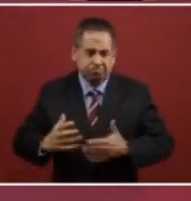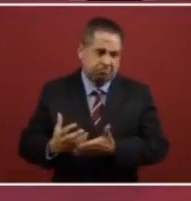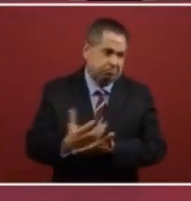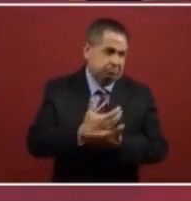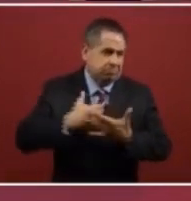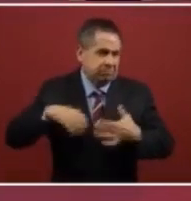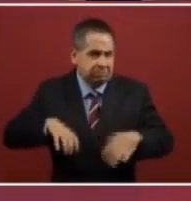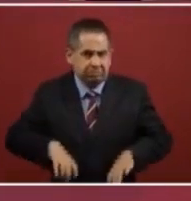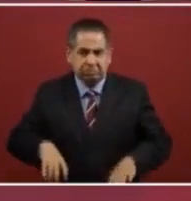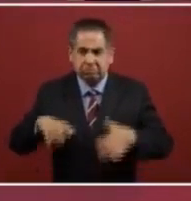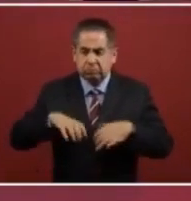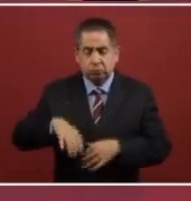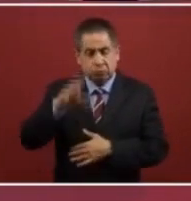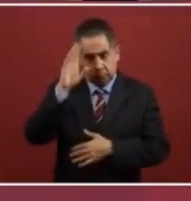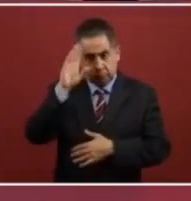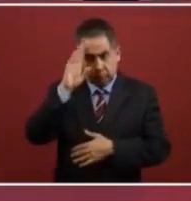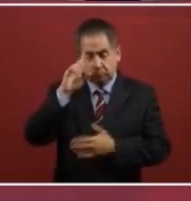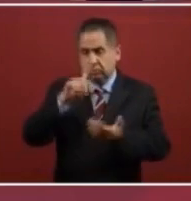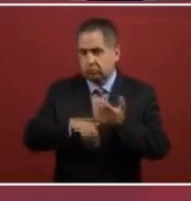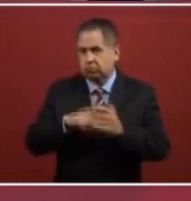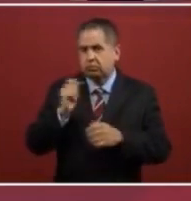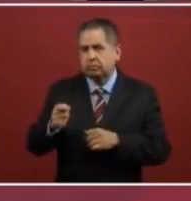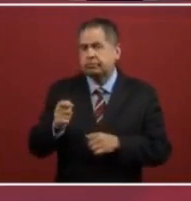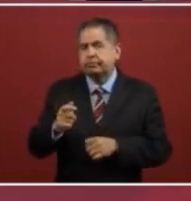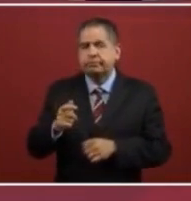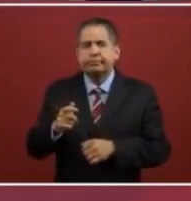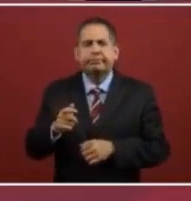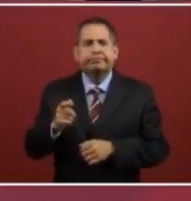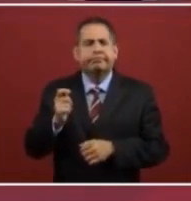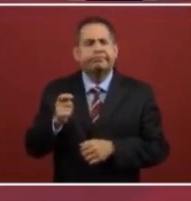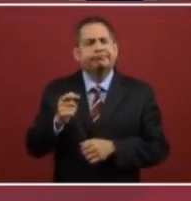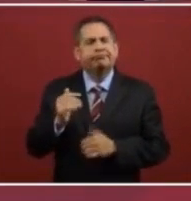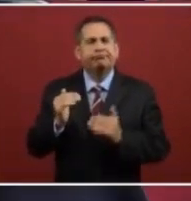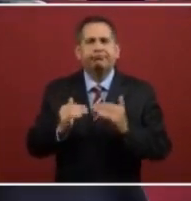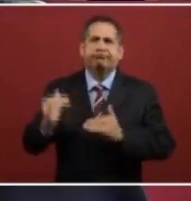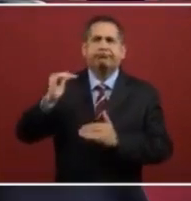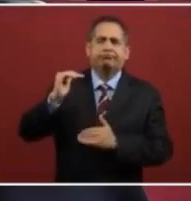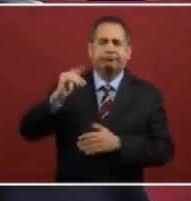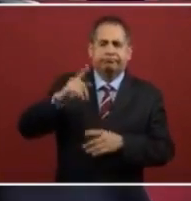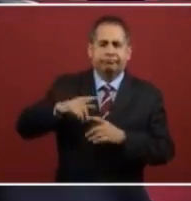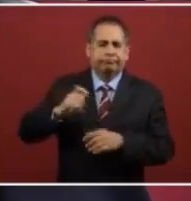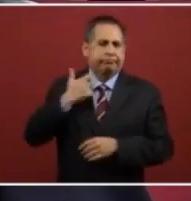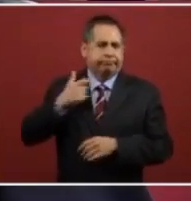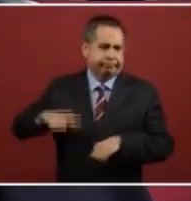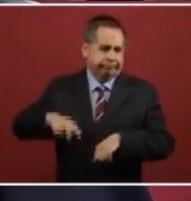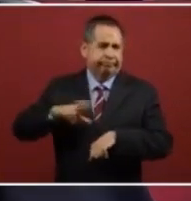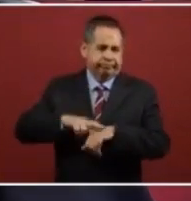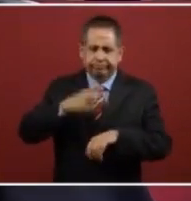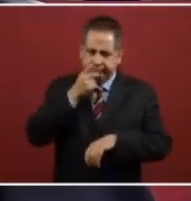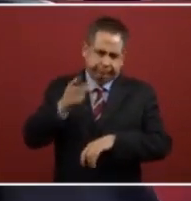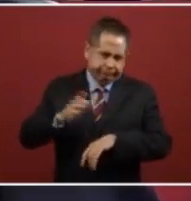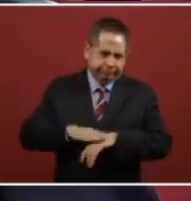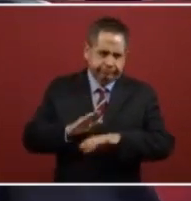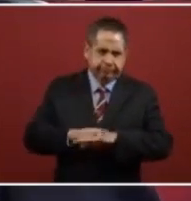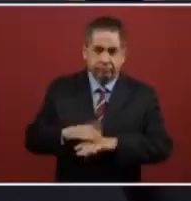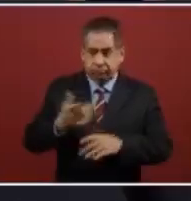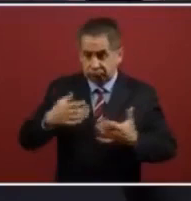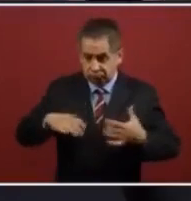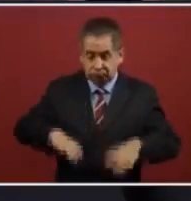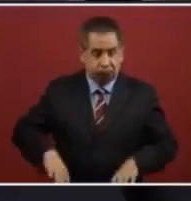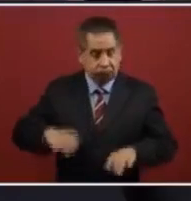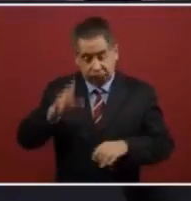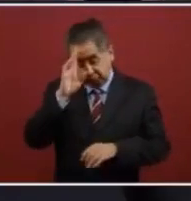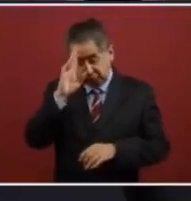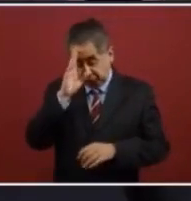llenas. full hand Me over refiero a los, fist. He's talking about gobernantes. the governing A officials robar a manos